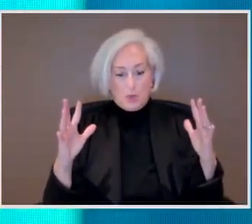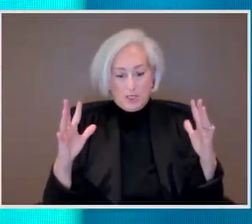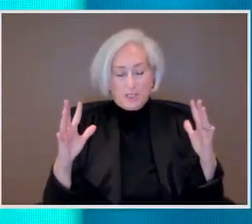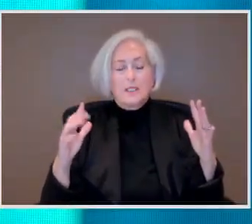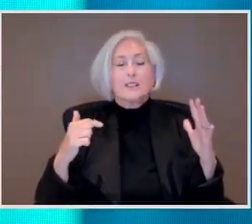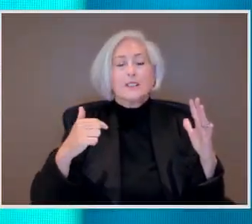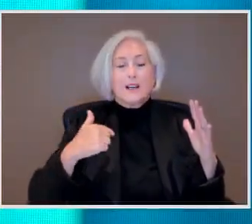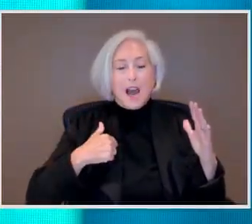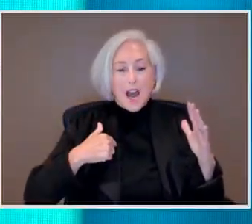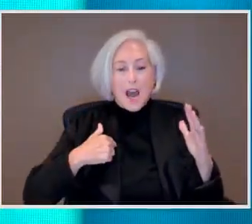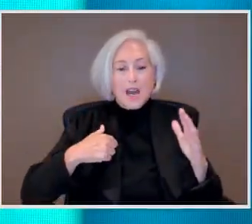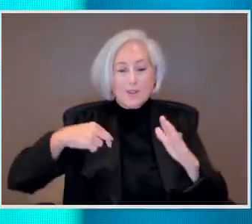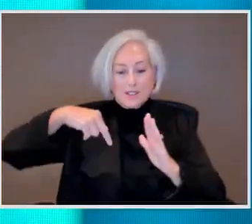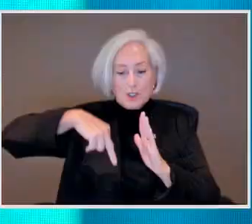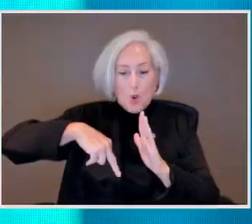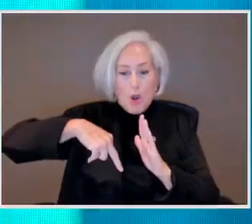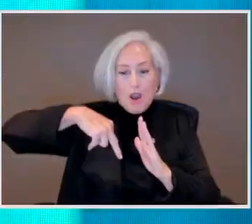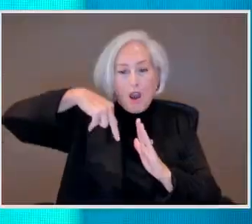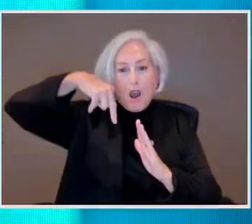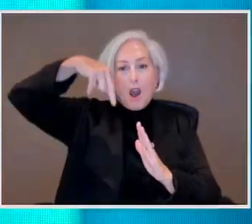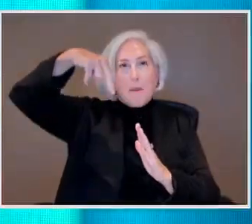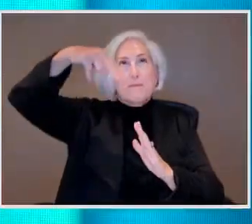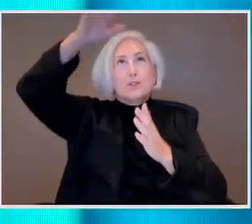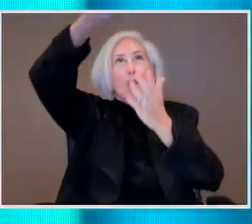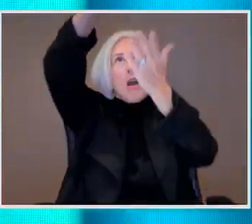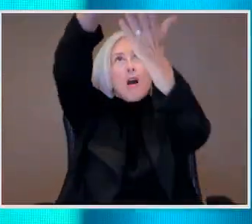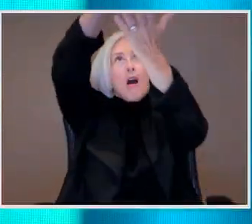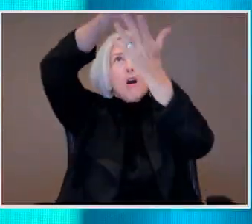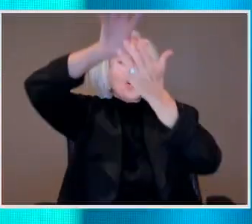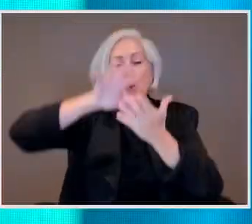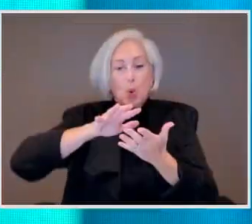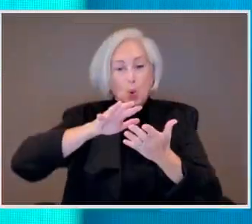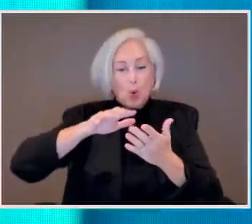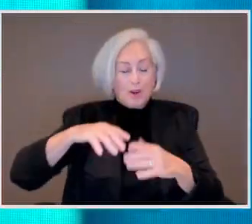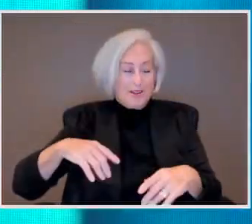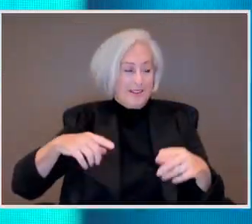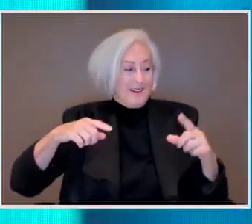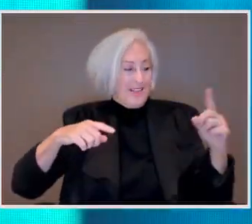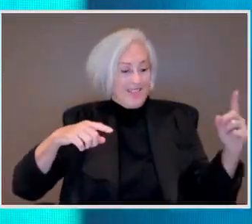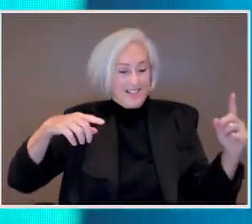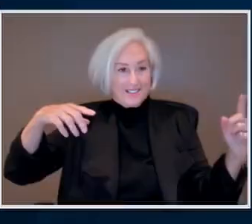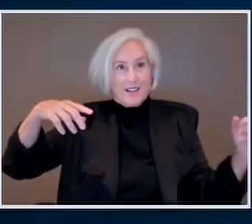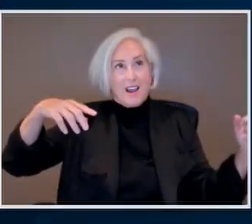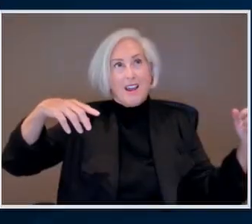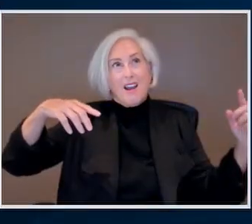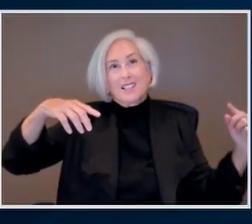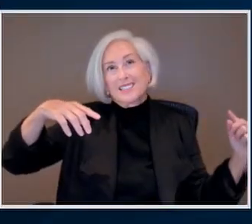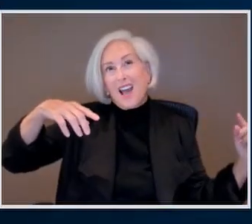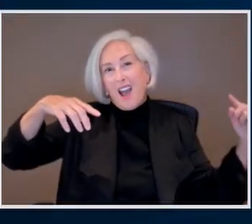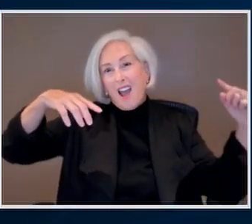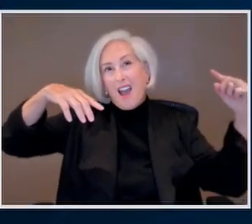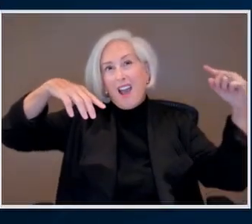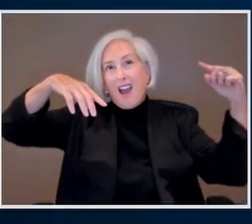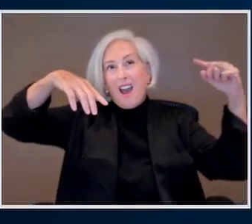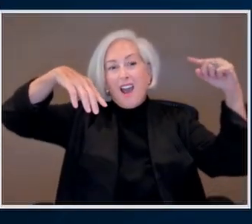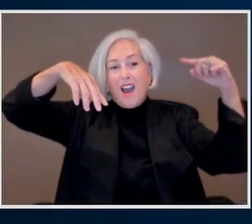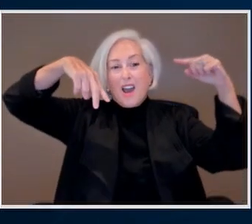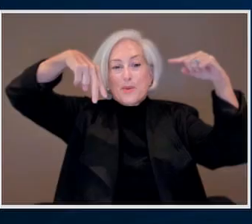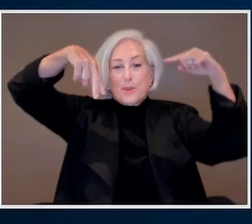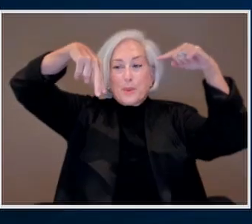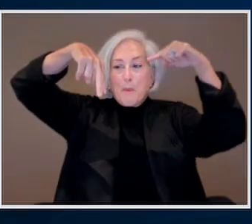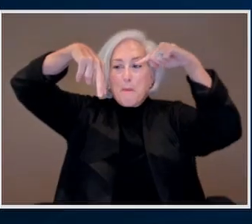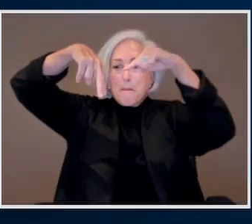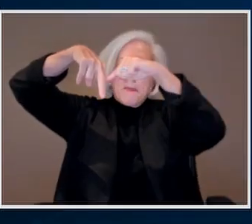corner, he's coming across and he dives to the same ball that I'm going for, and he didn't see me, and his shoulder comes through my leg.